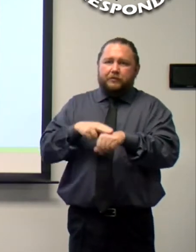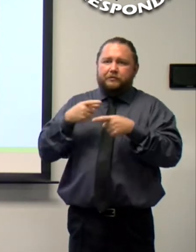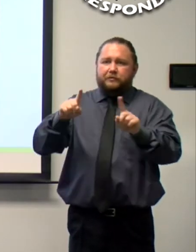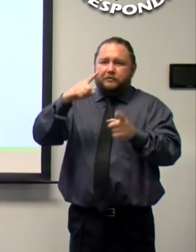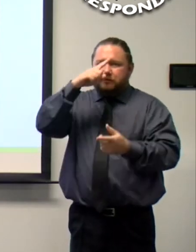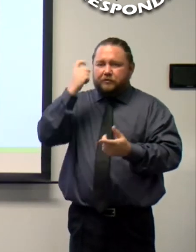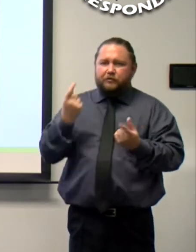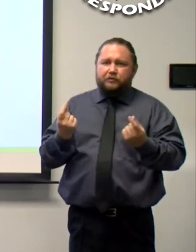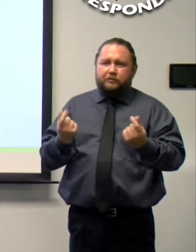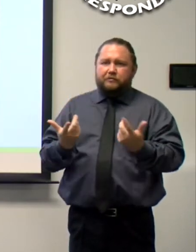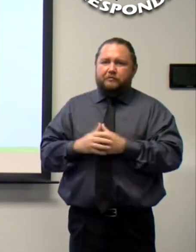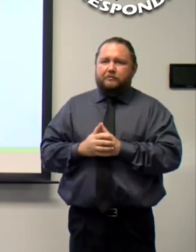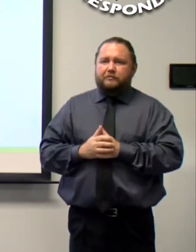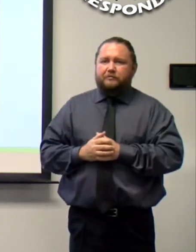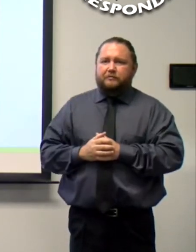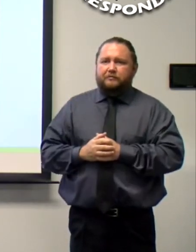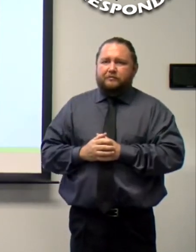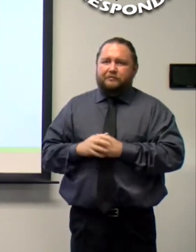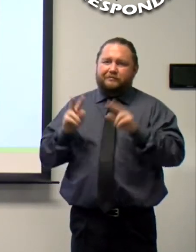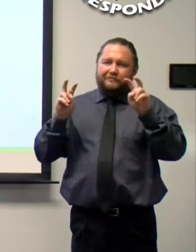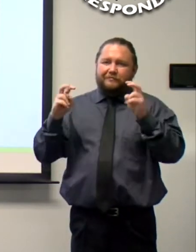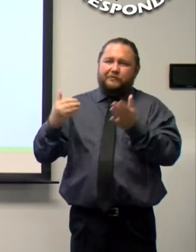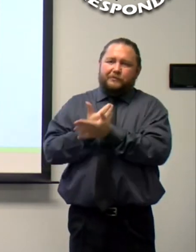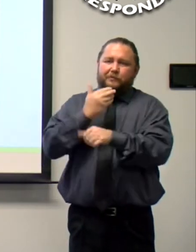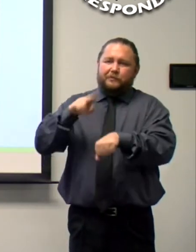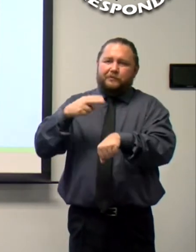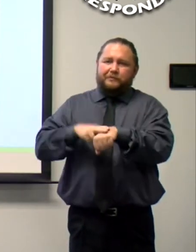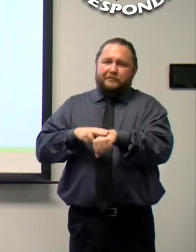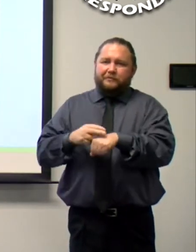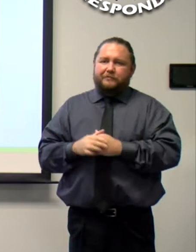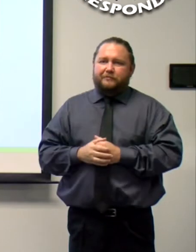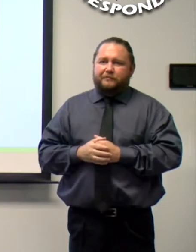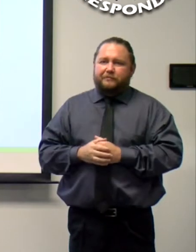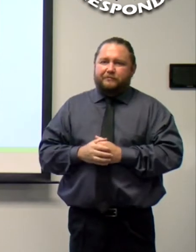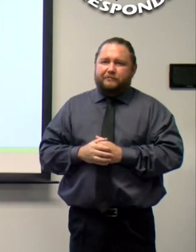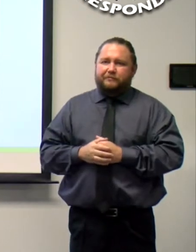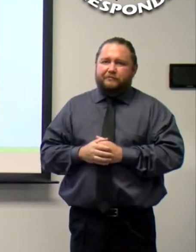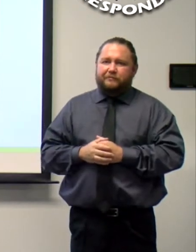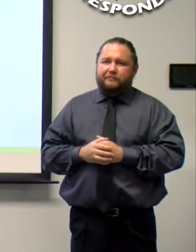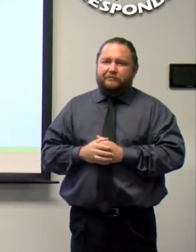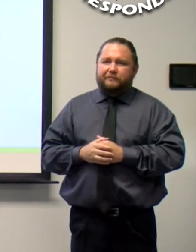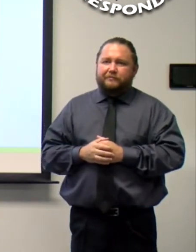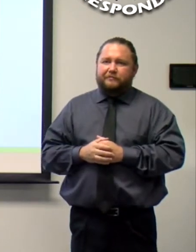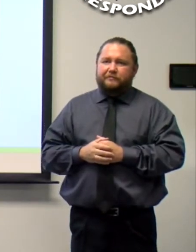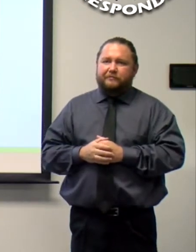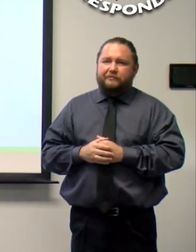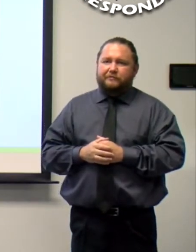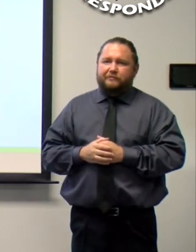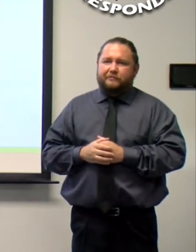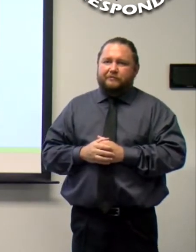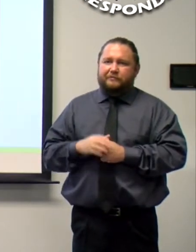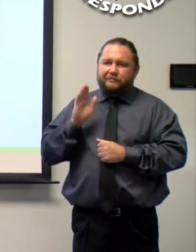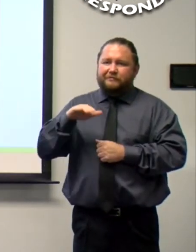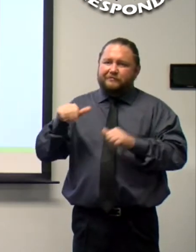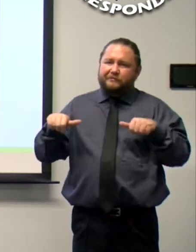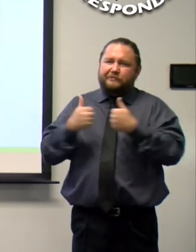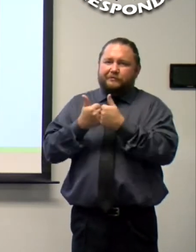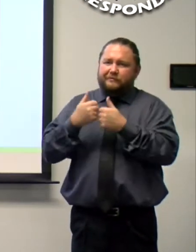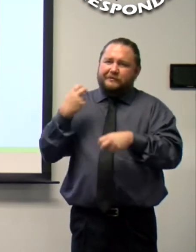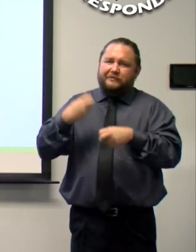again, this hasn't been easy. I know how difficult this has been, and it continues to be